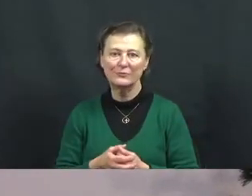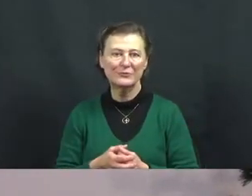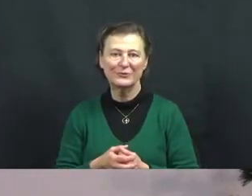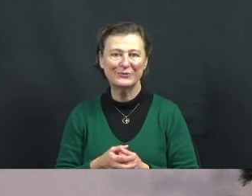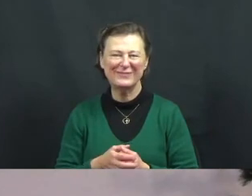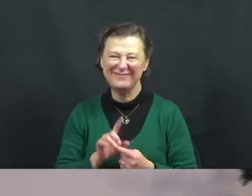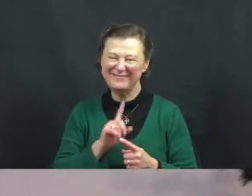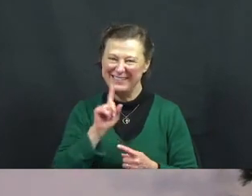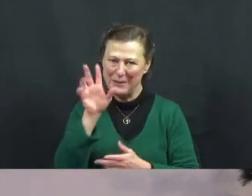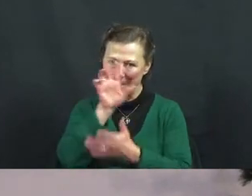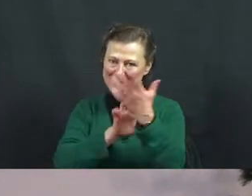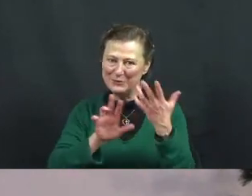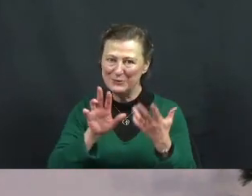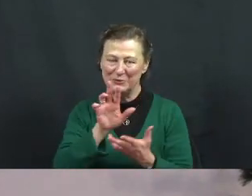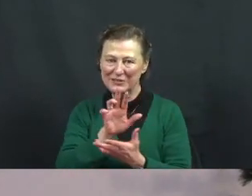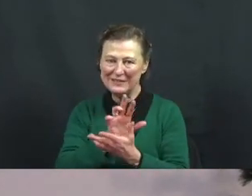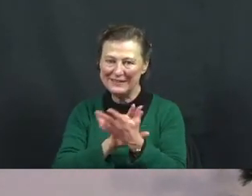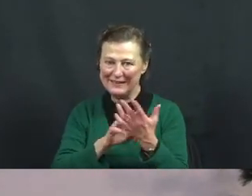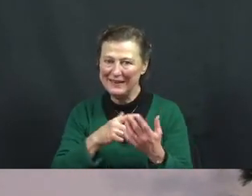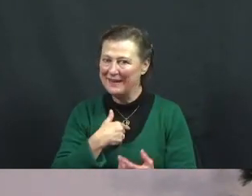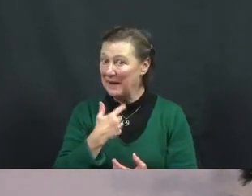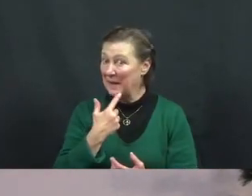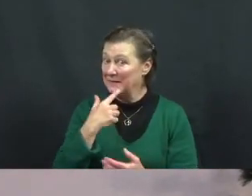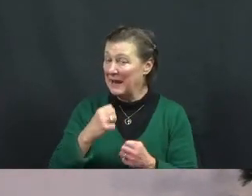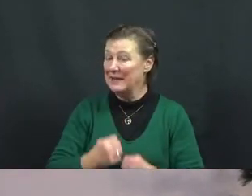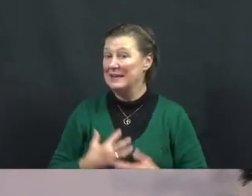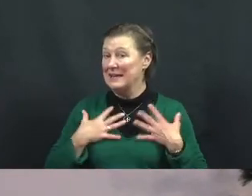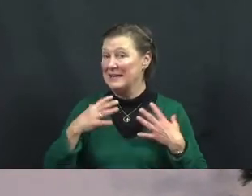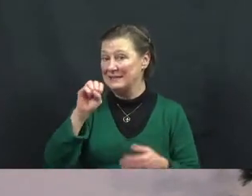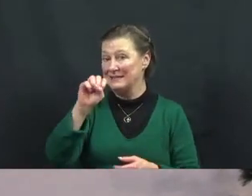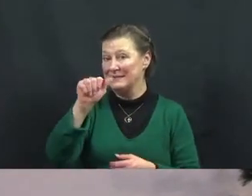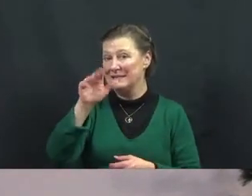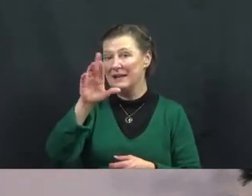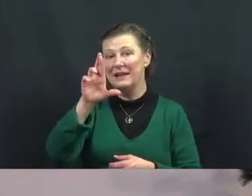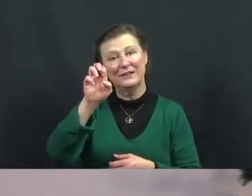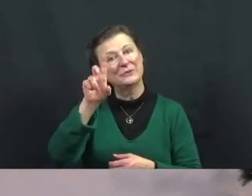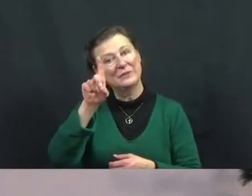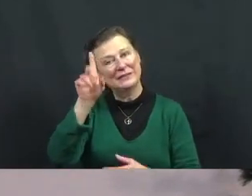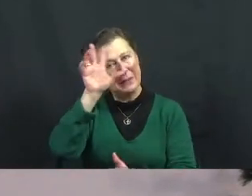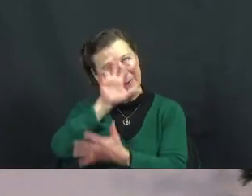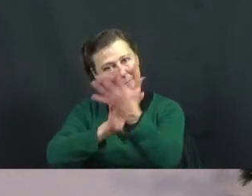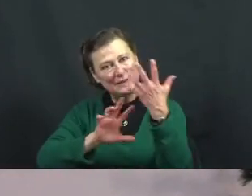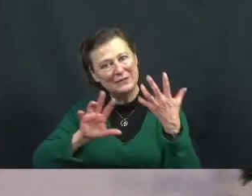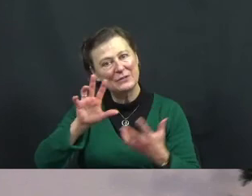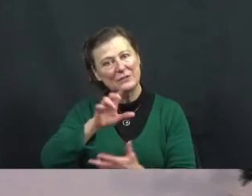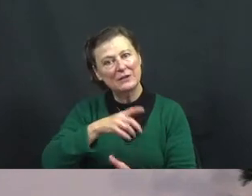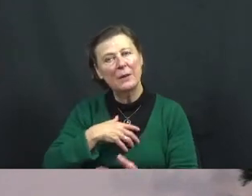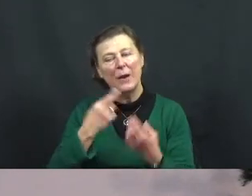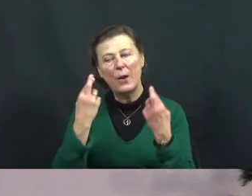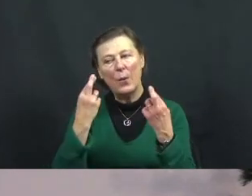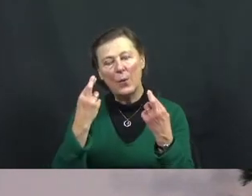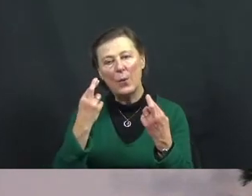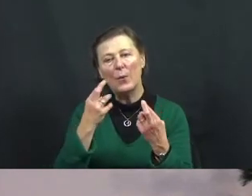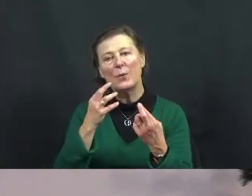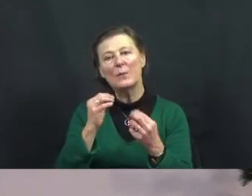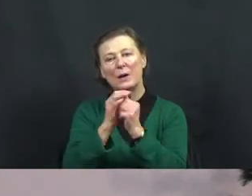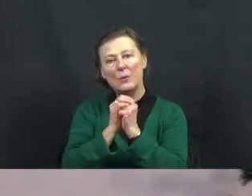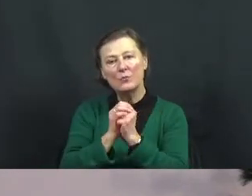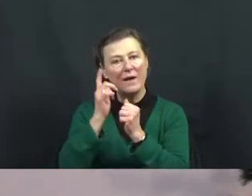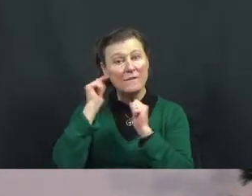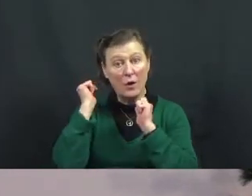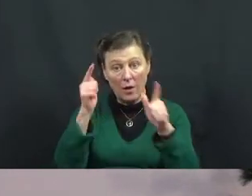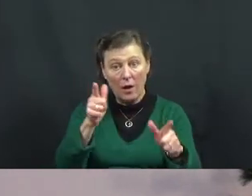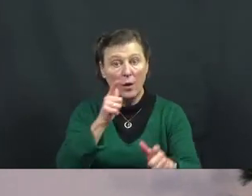It's a mystery, isn't it? I'd say it's a sacred mystery. My hope and prayer for all who listen is